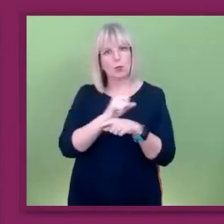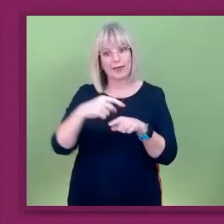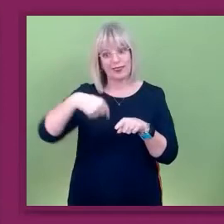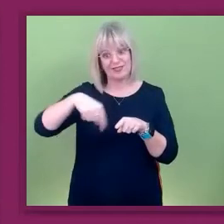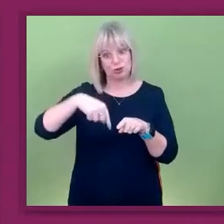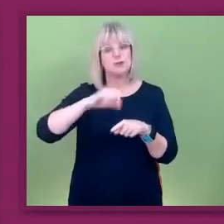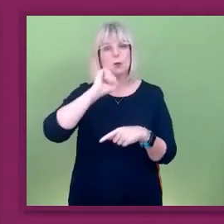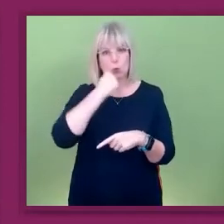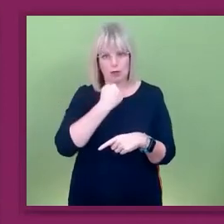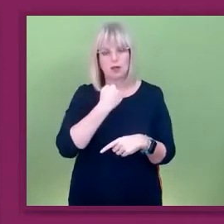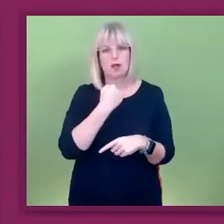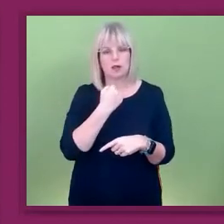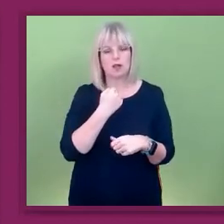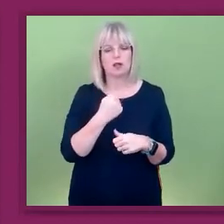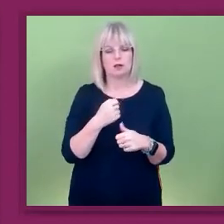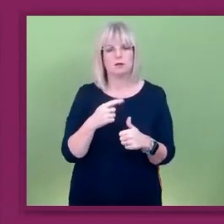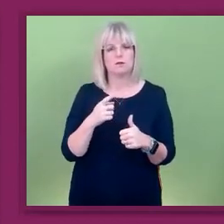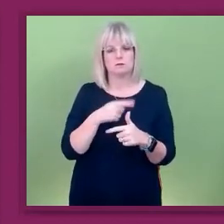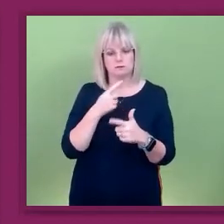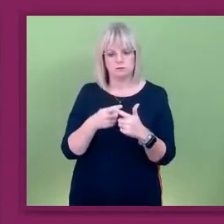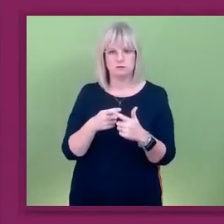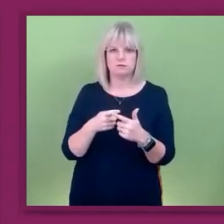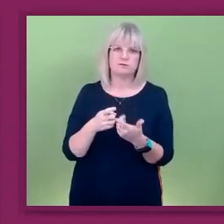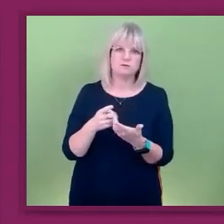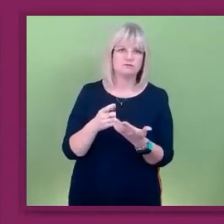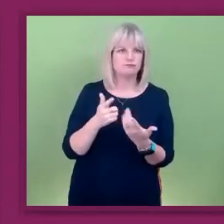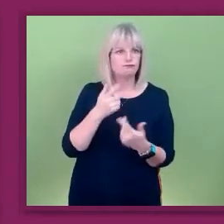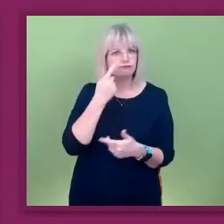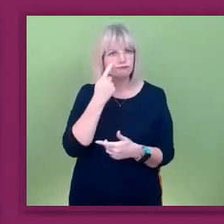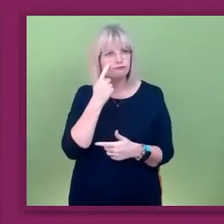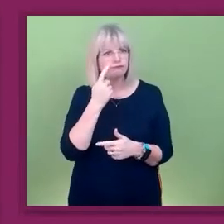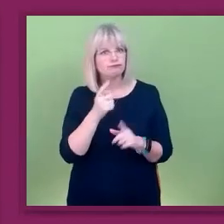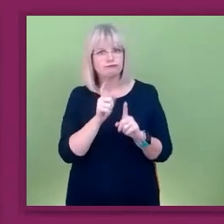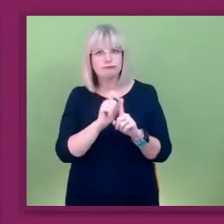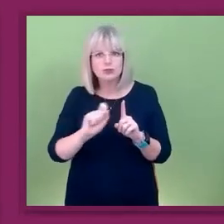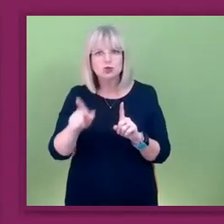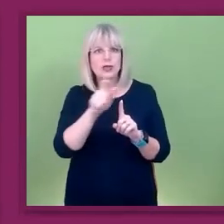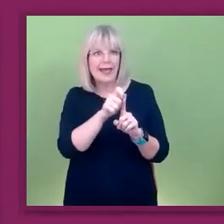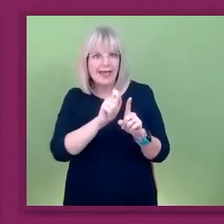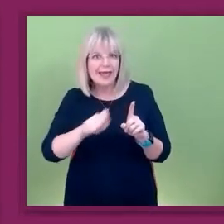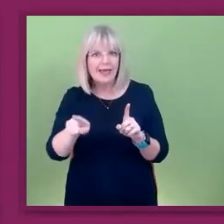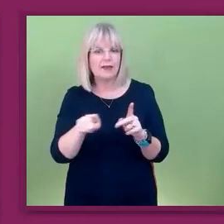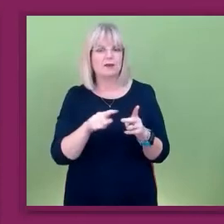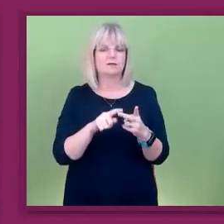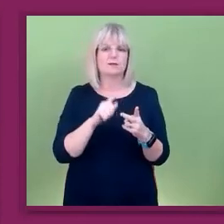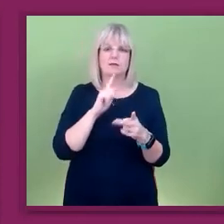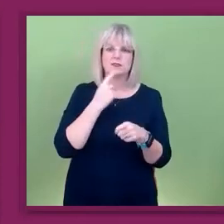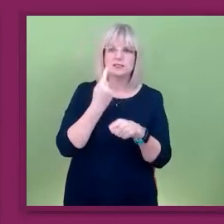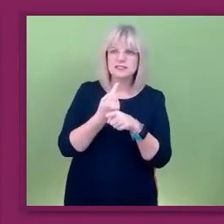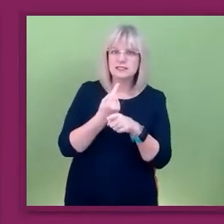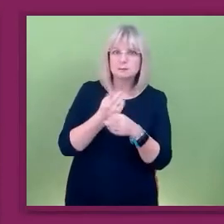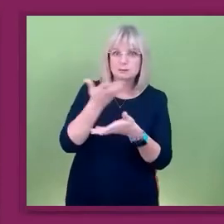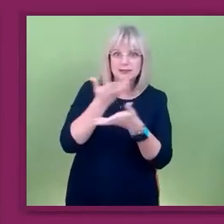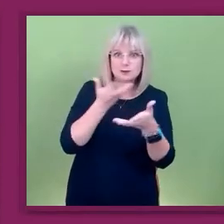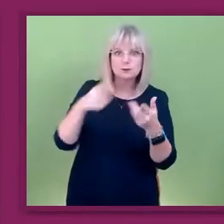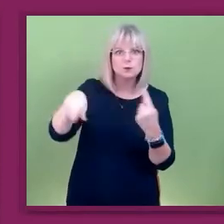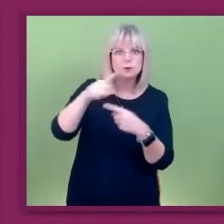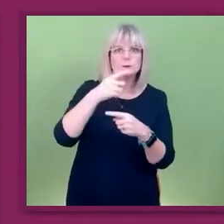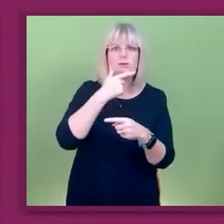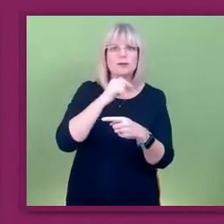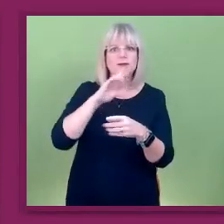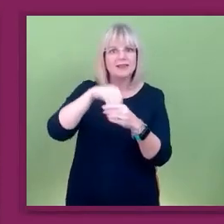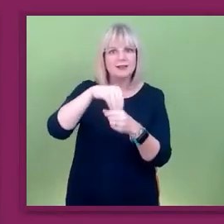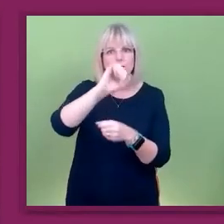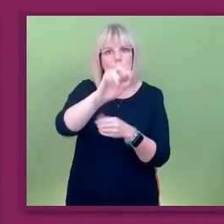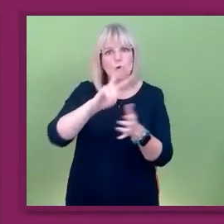spread awareness, share content, speak within your organizations about some of these disparities. We offer training courses to